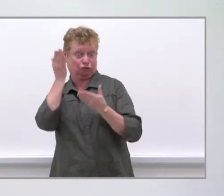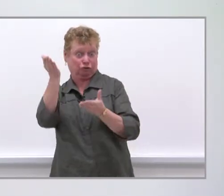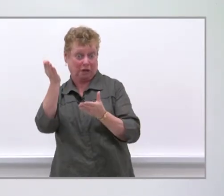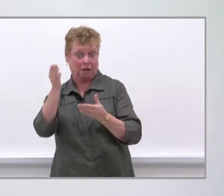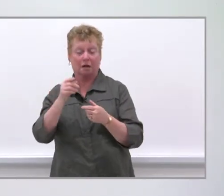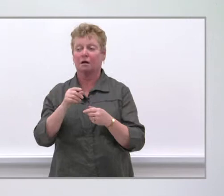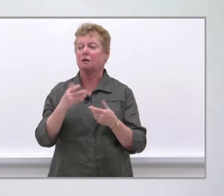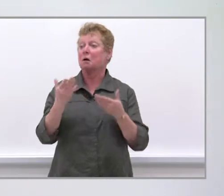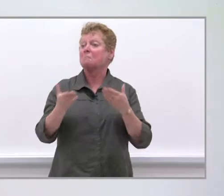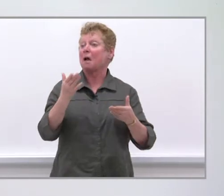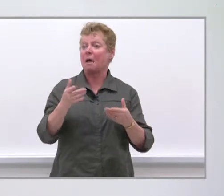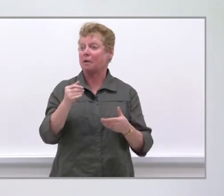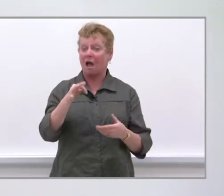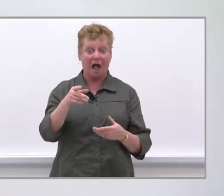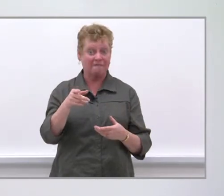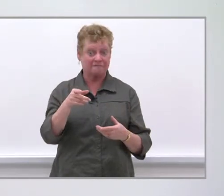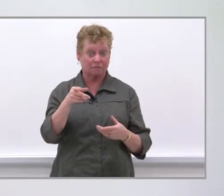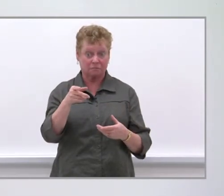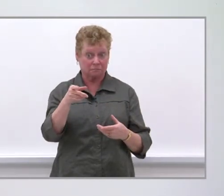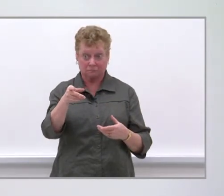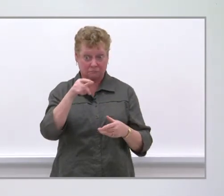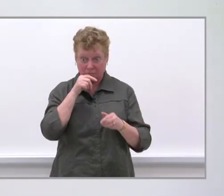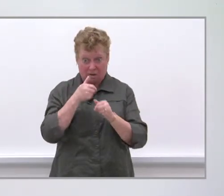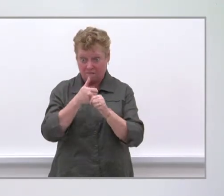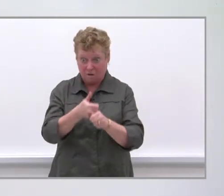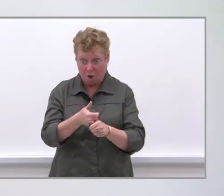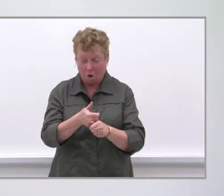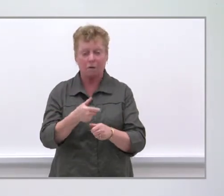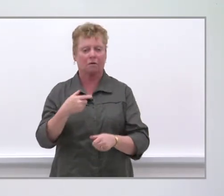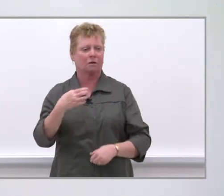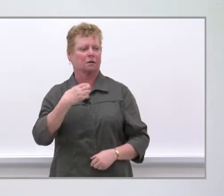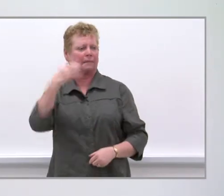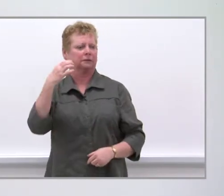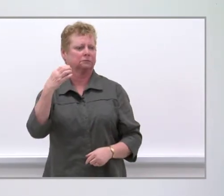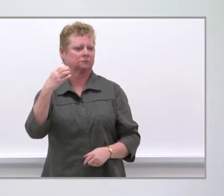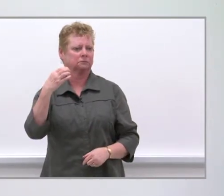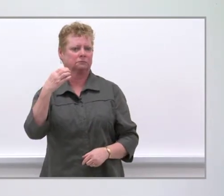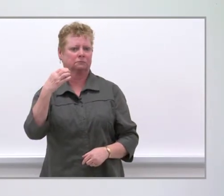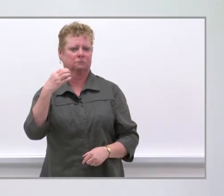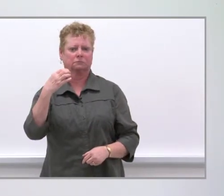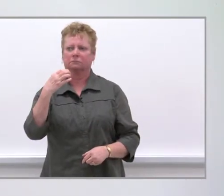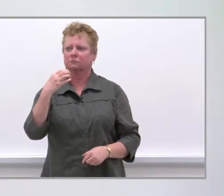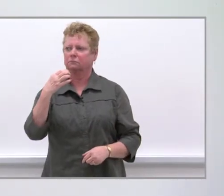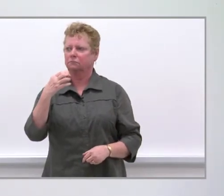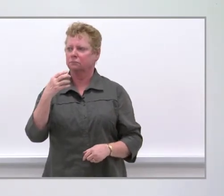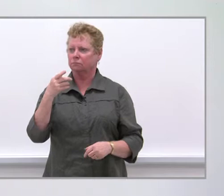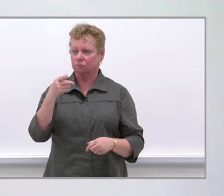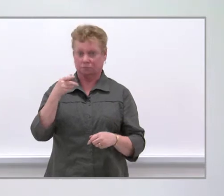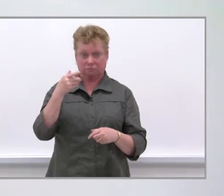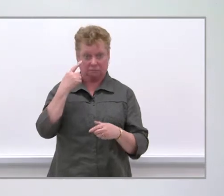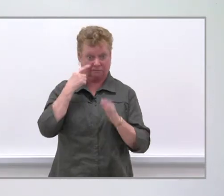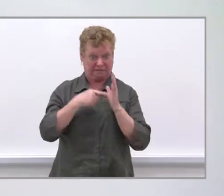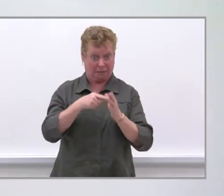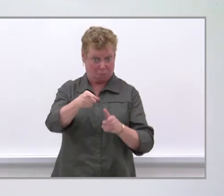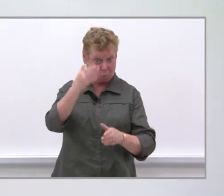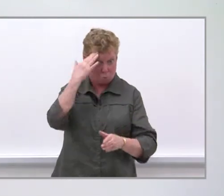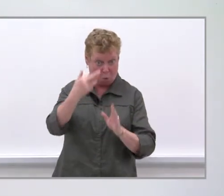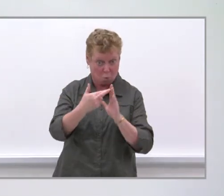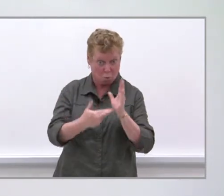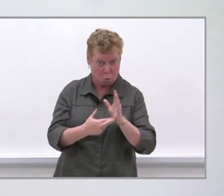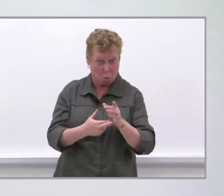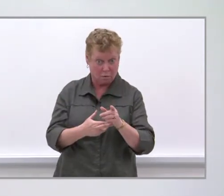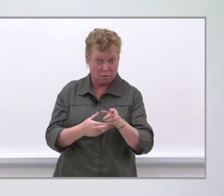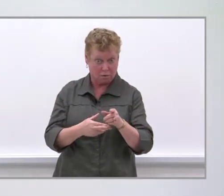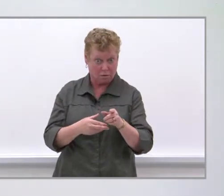a complaints-based system, meaning that if you know what the rules are and somebody's